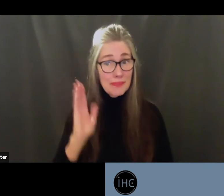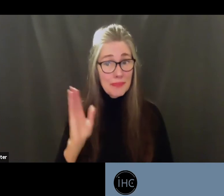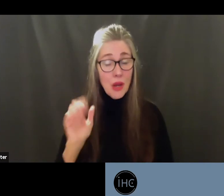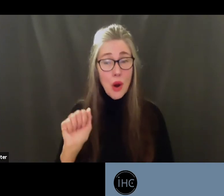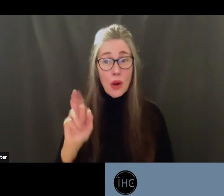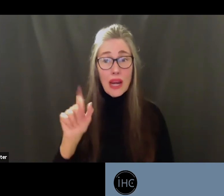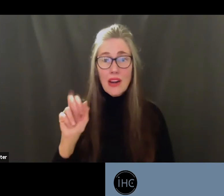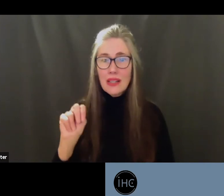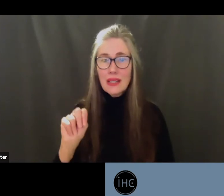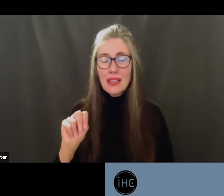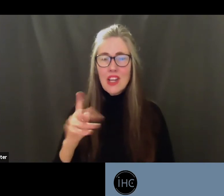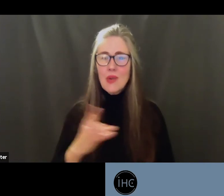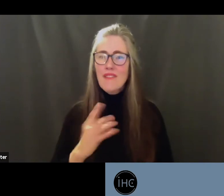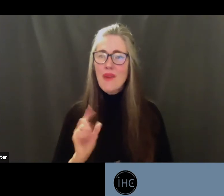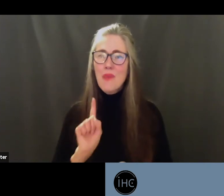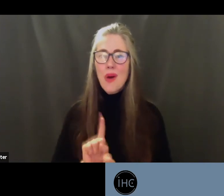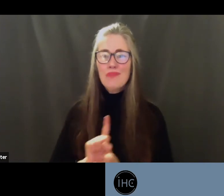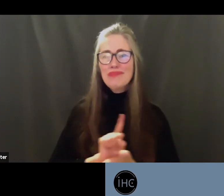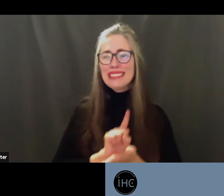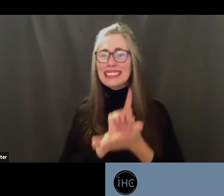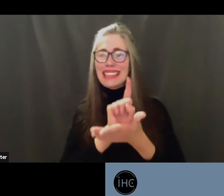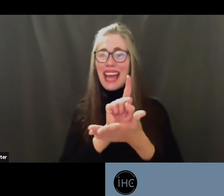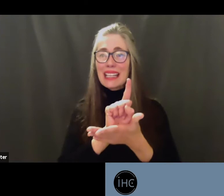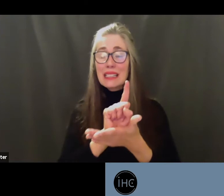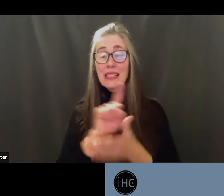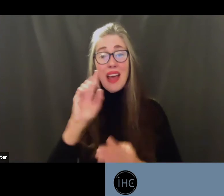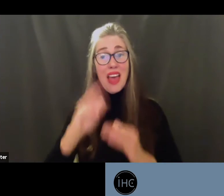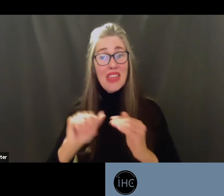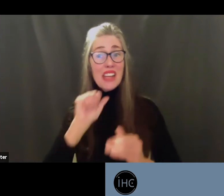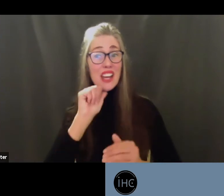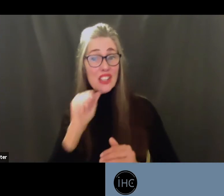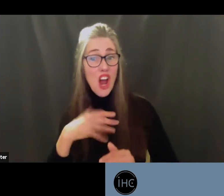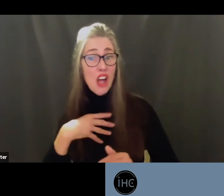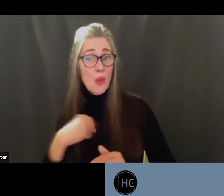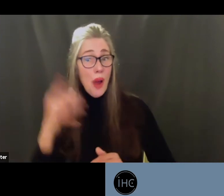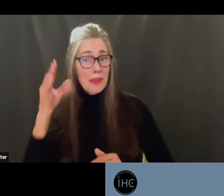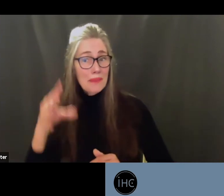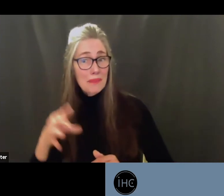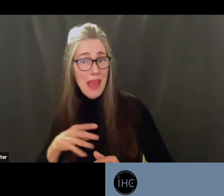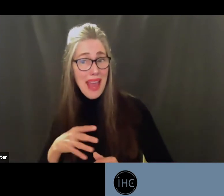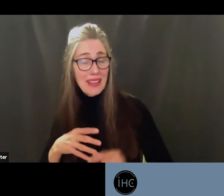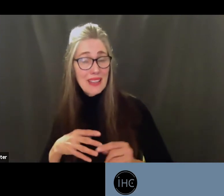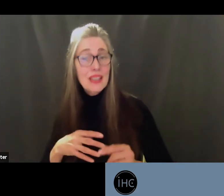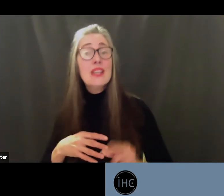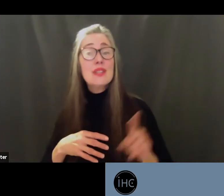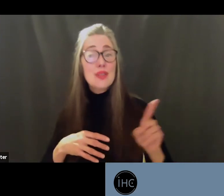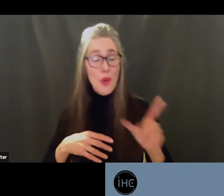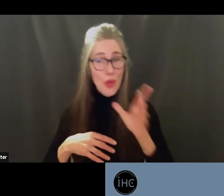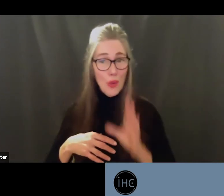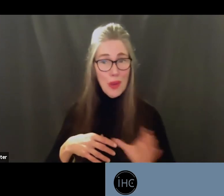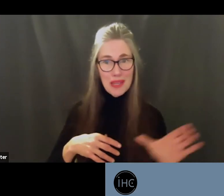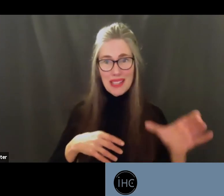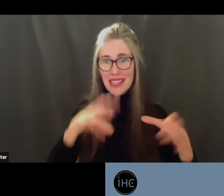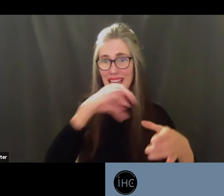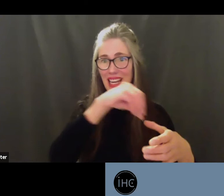you have so much more status than a non-white man. So you're included. And he's been masterful